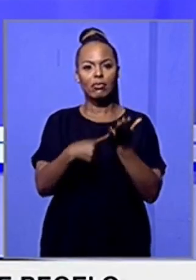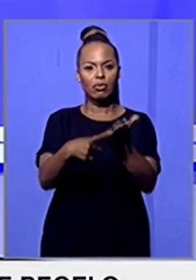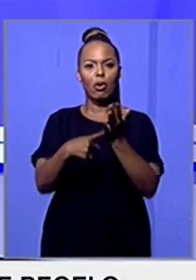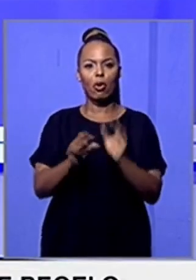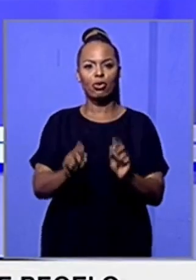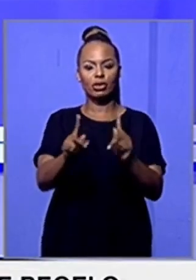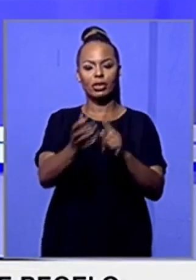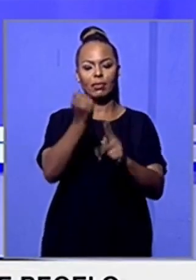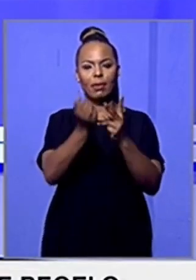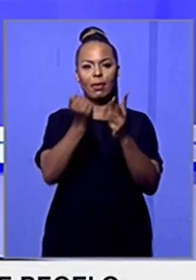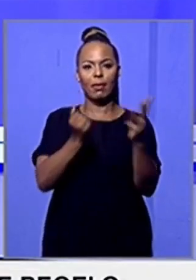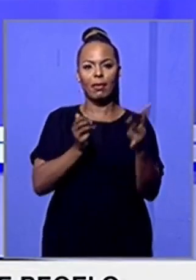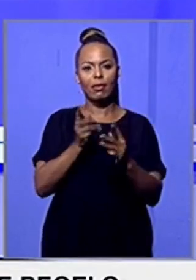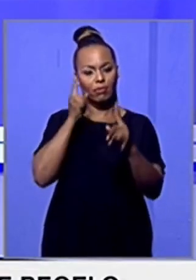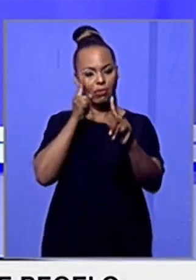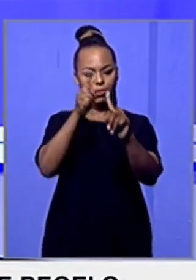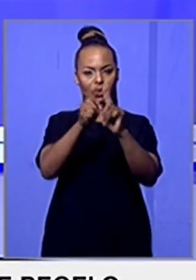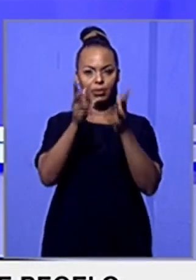dingwe tse di botlhokwa.